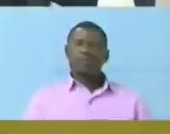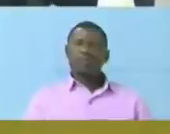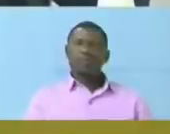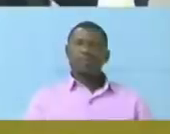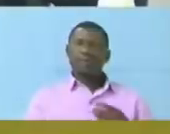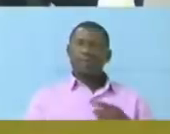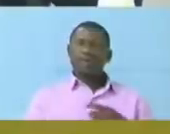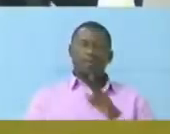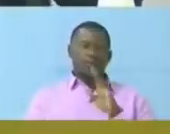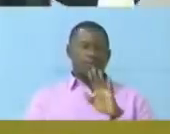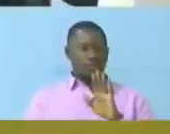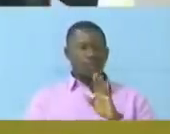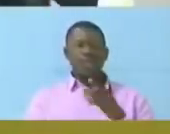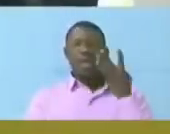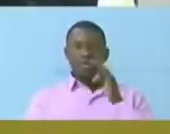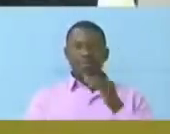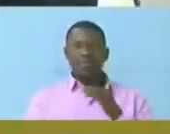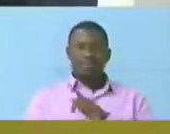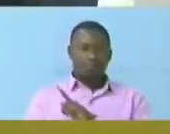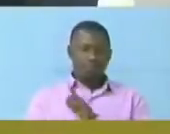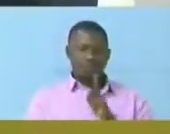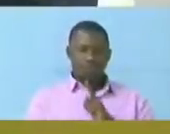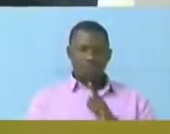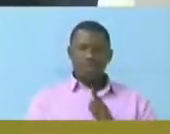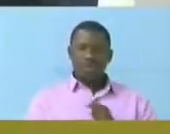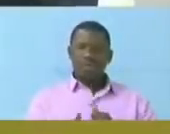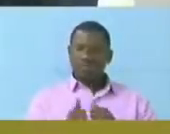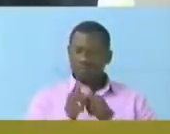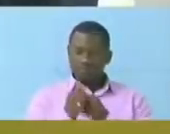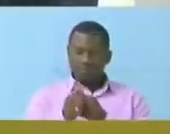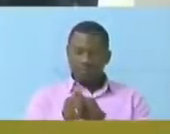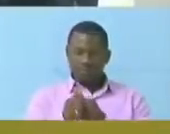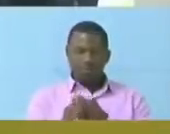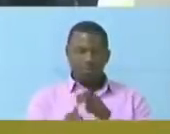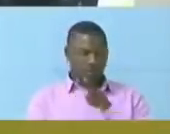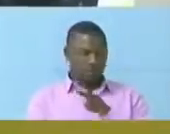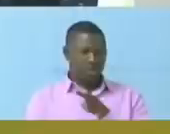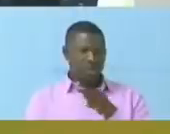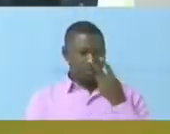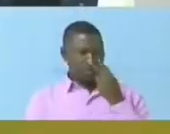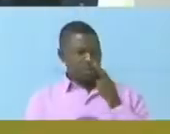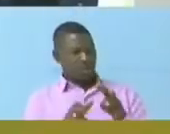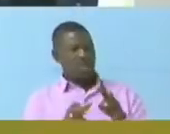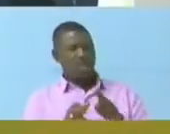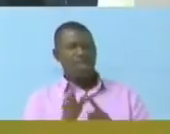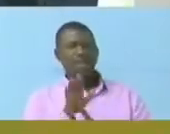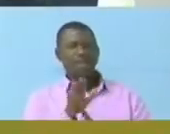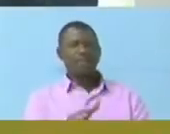If we follow that, you would see that there was an animal farm.